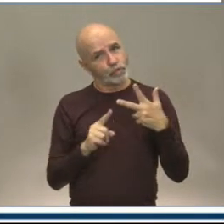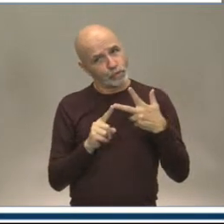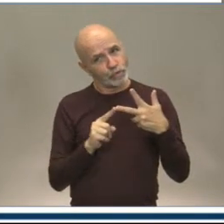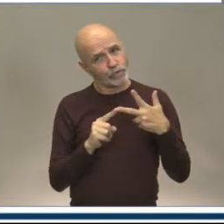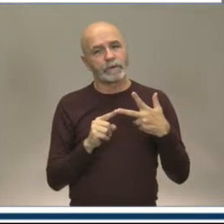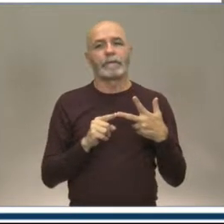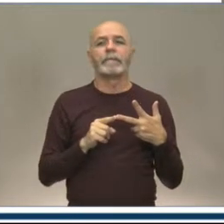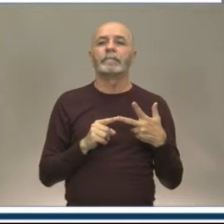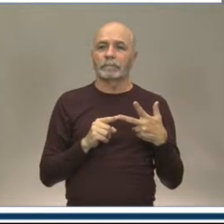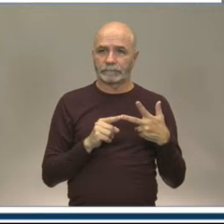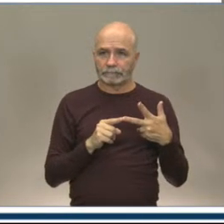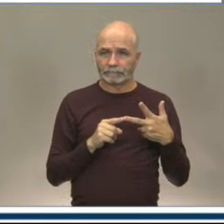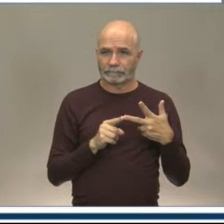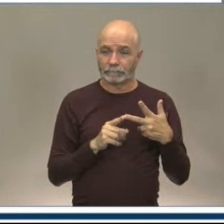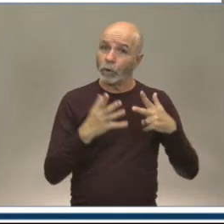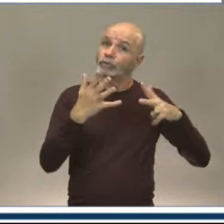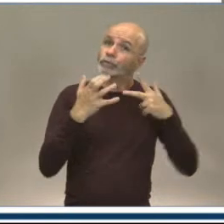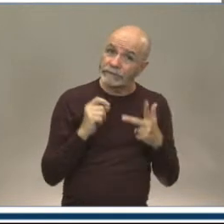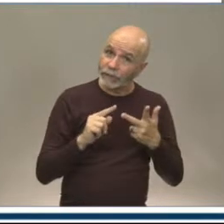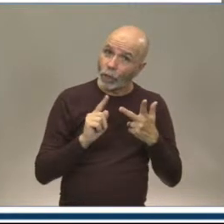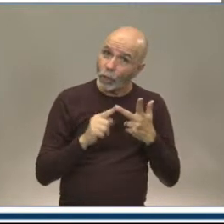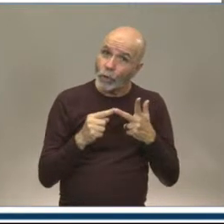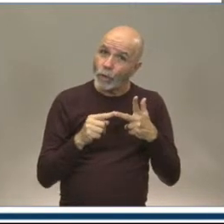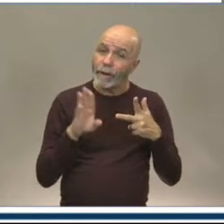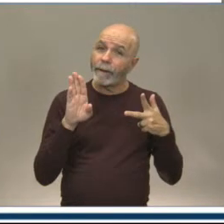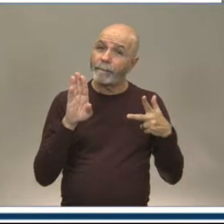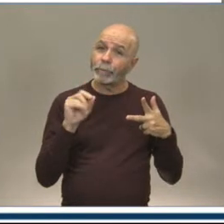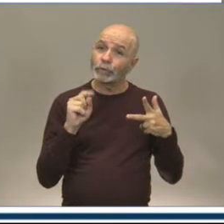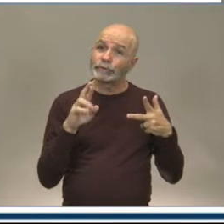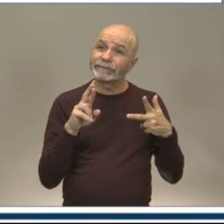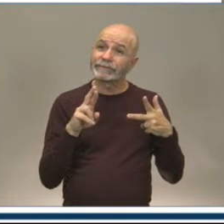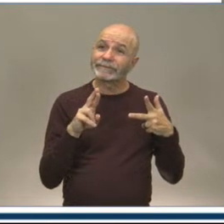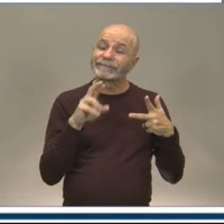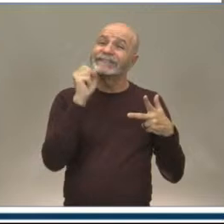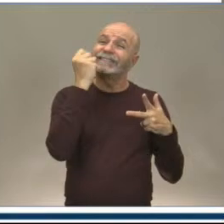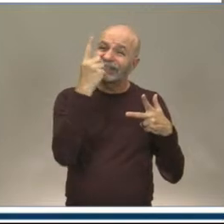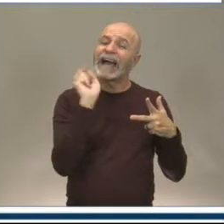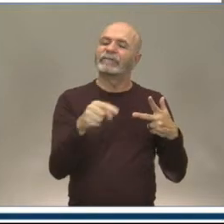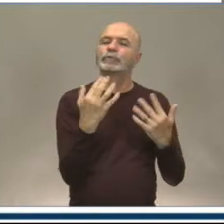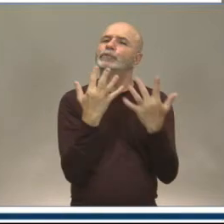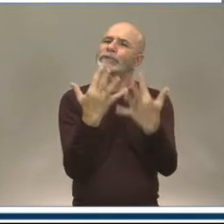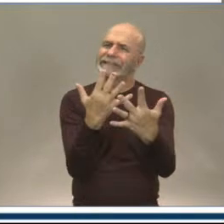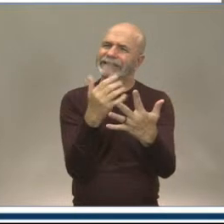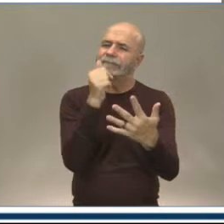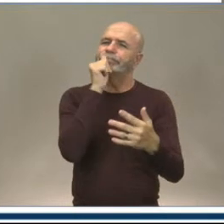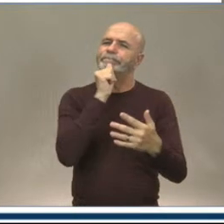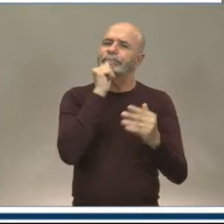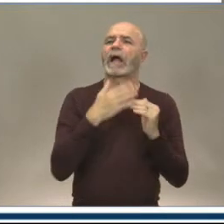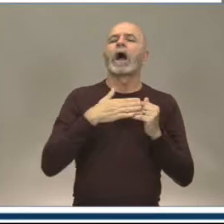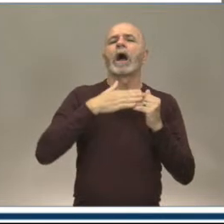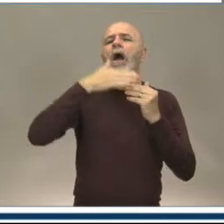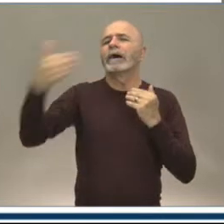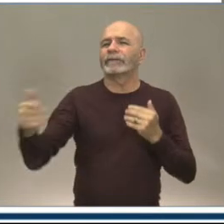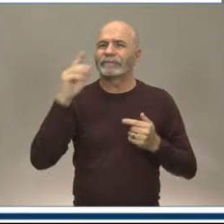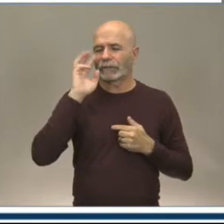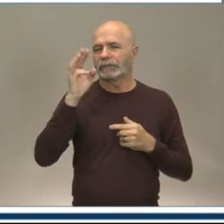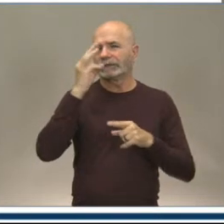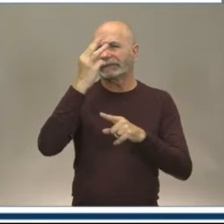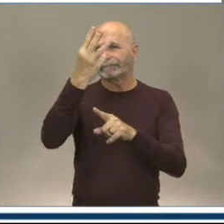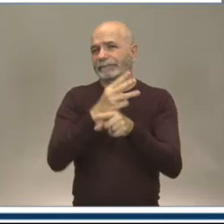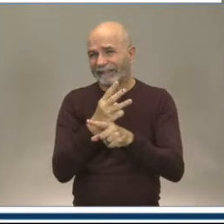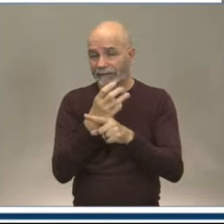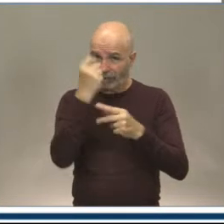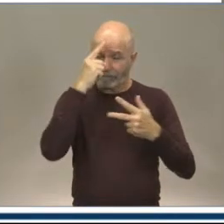that looking for their booster doses that you have to wait 6 months after your primary series has finished to get a booster